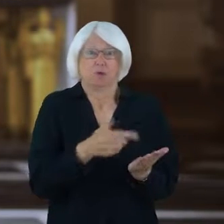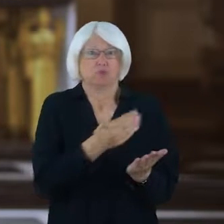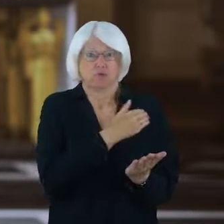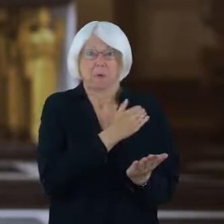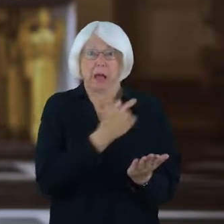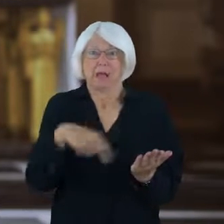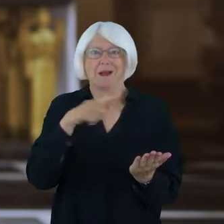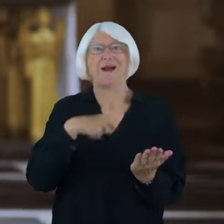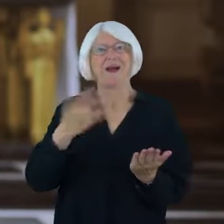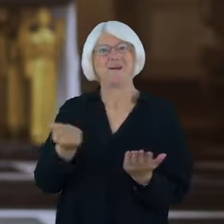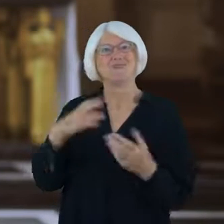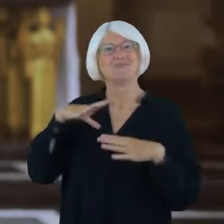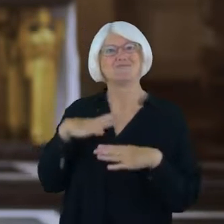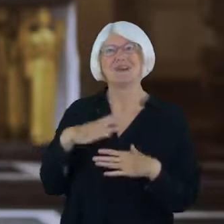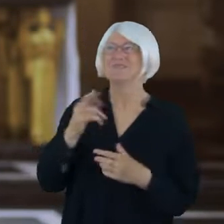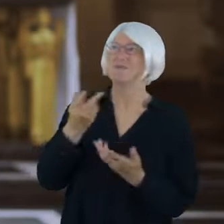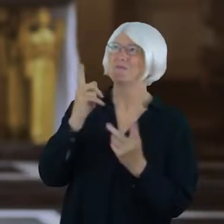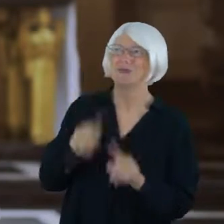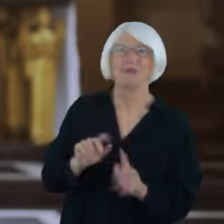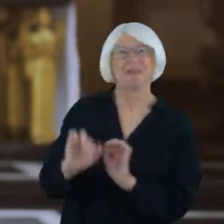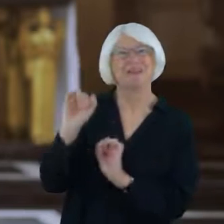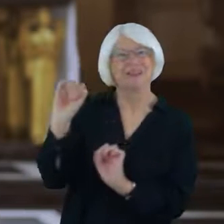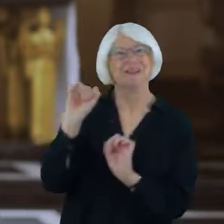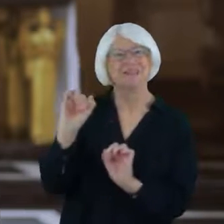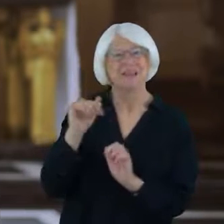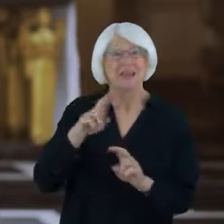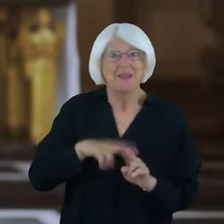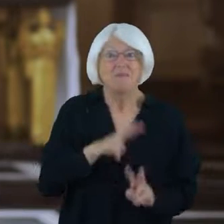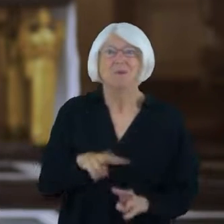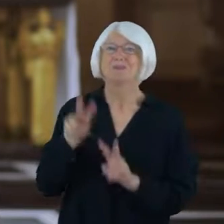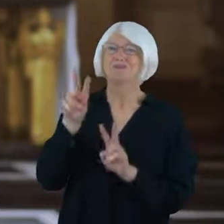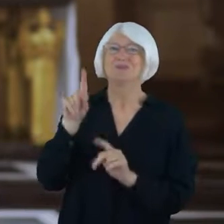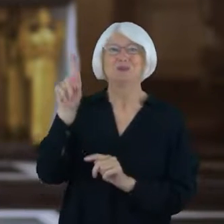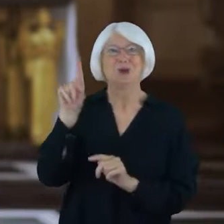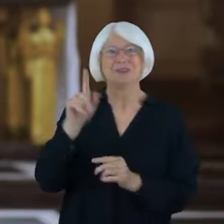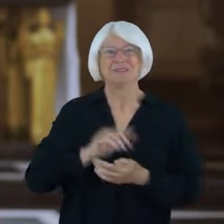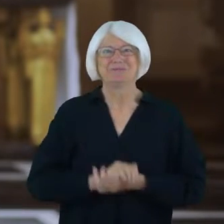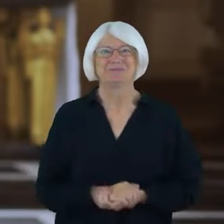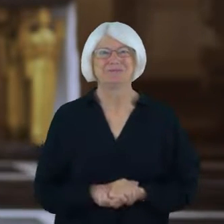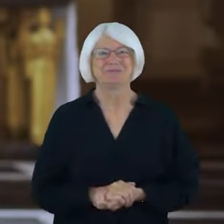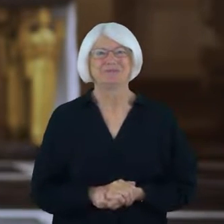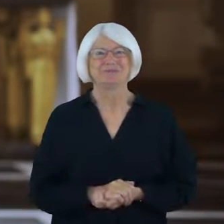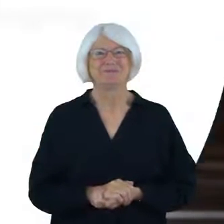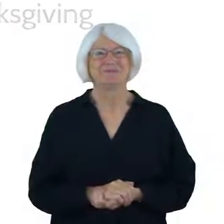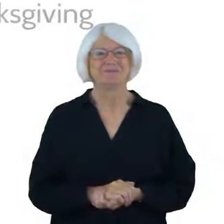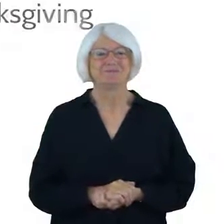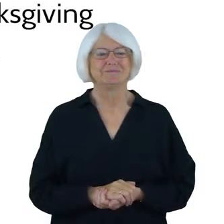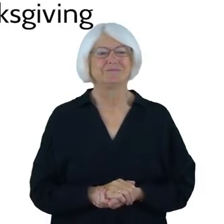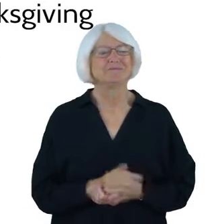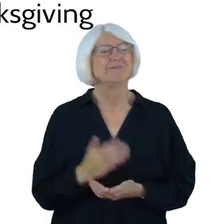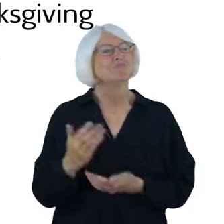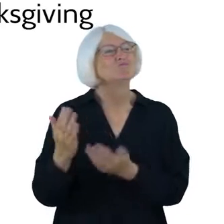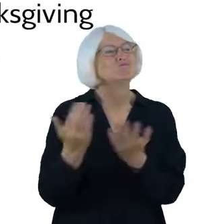that there is a Sabbath rest for the people of God, if only we listen to God's voice.